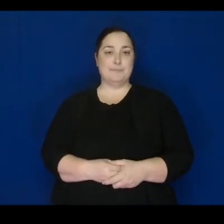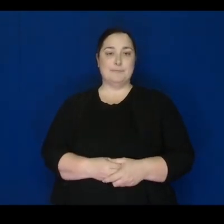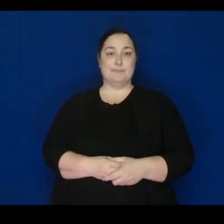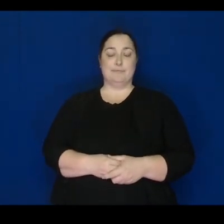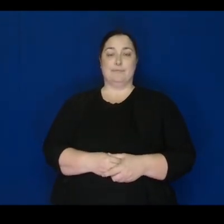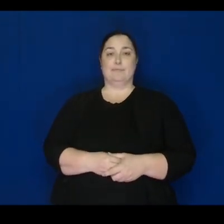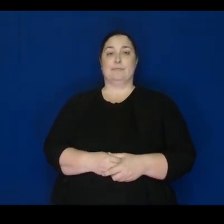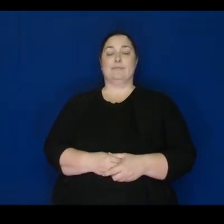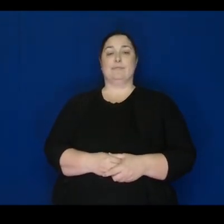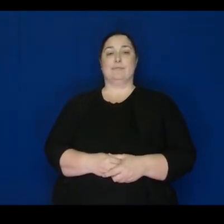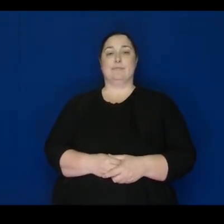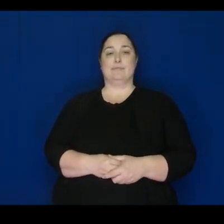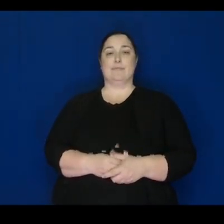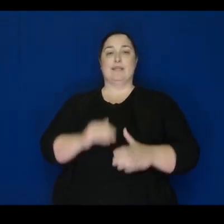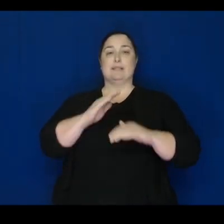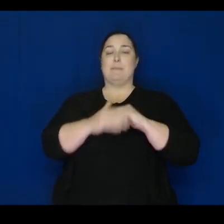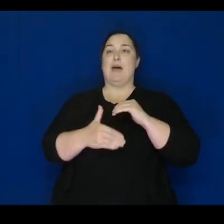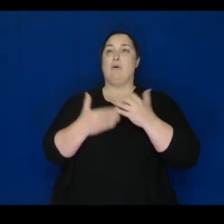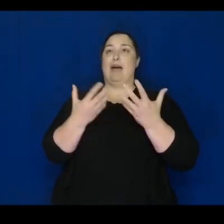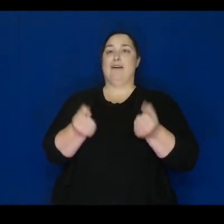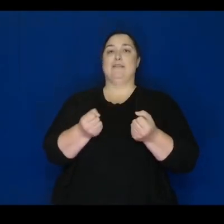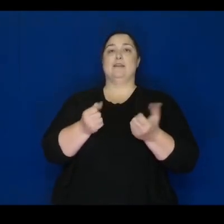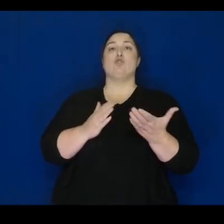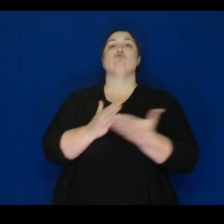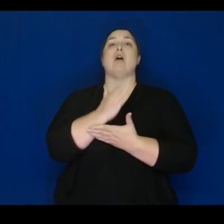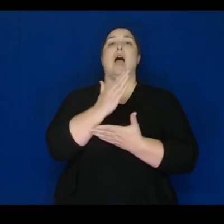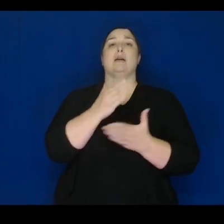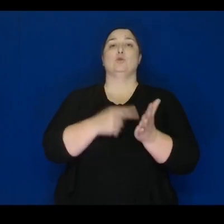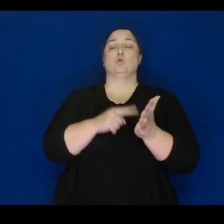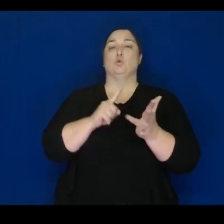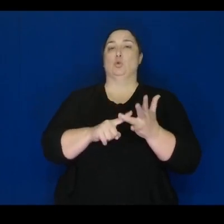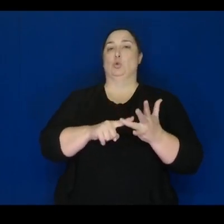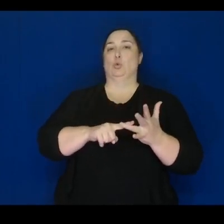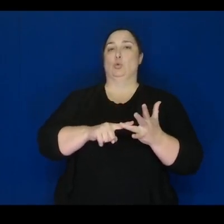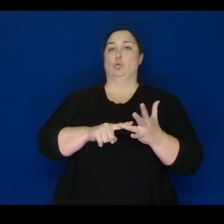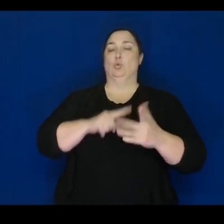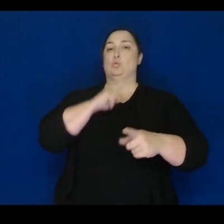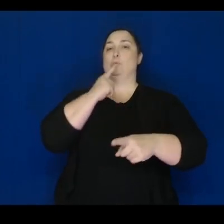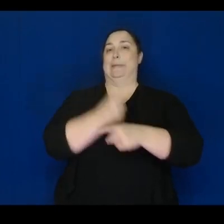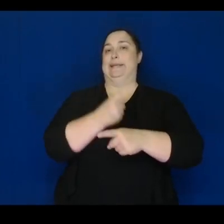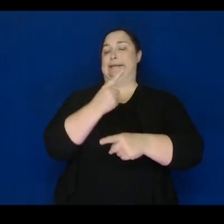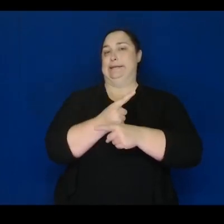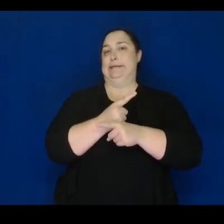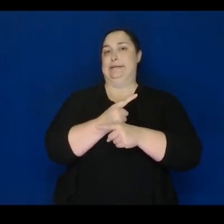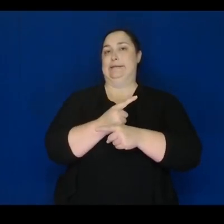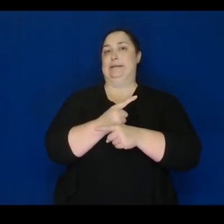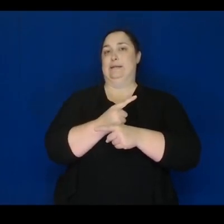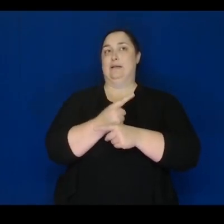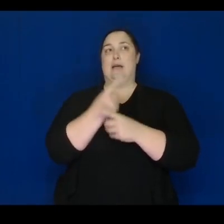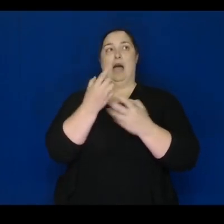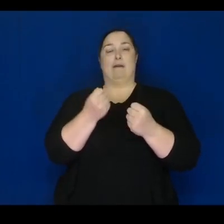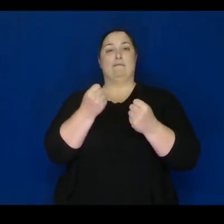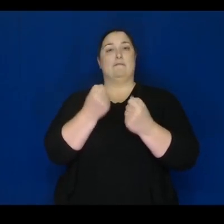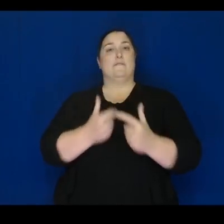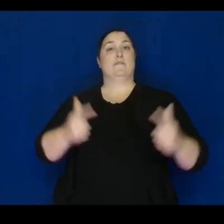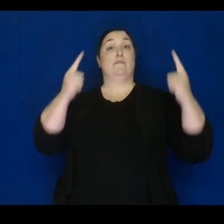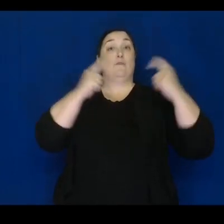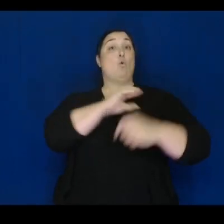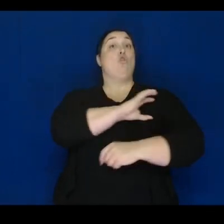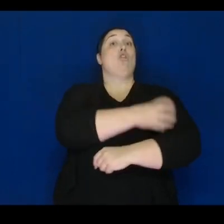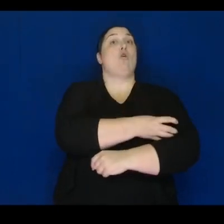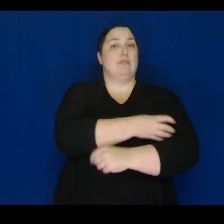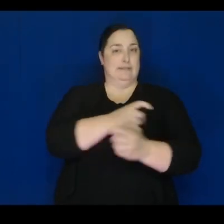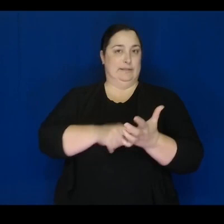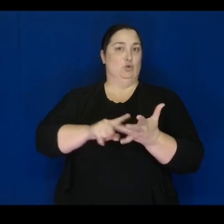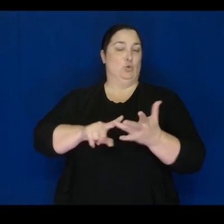our people, it's about having the right to speak, and it's about having the authority to speak of the matters at hand. So